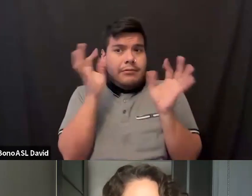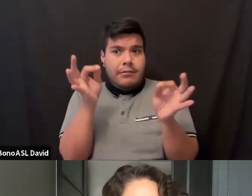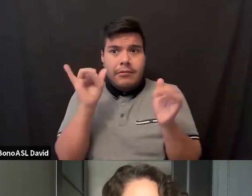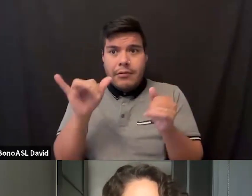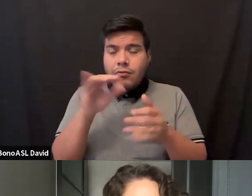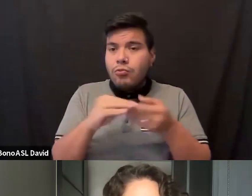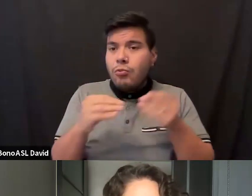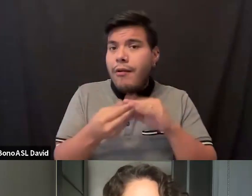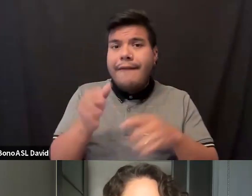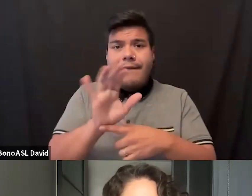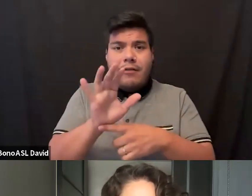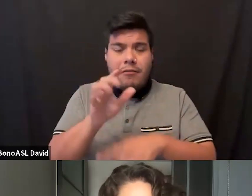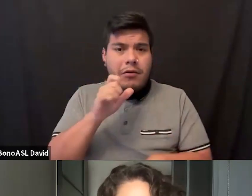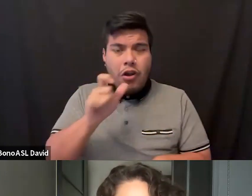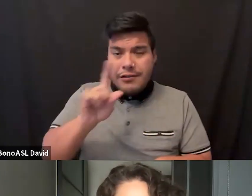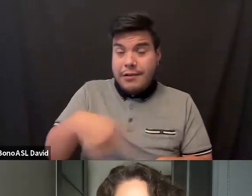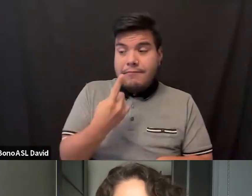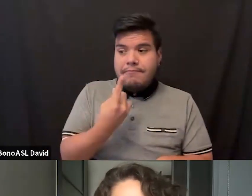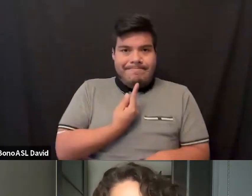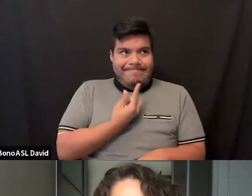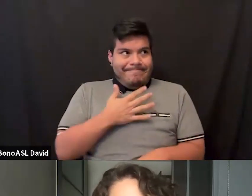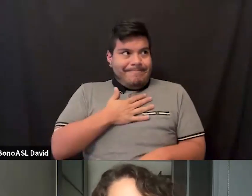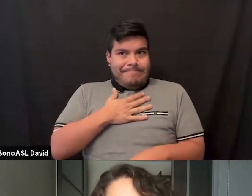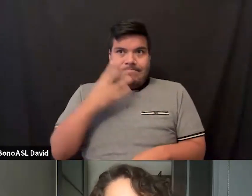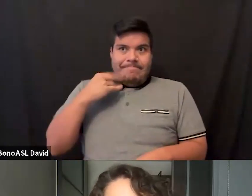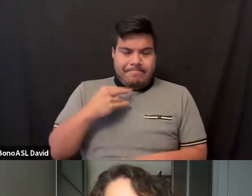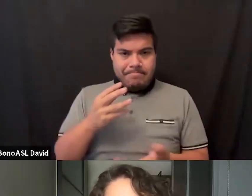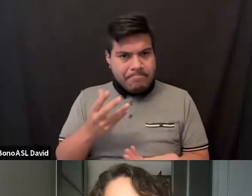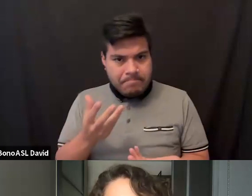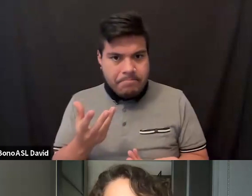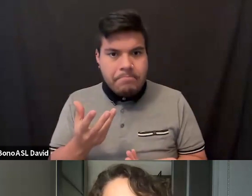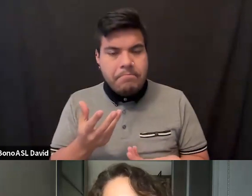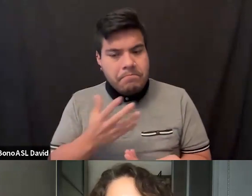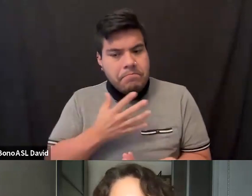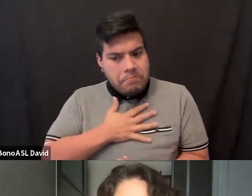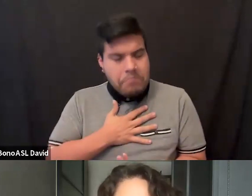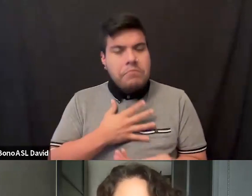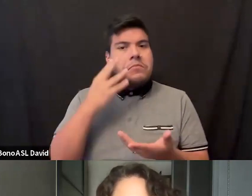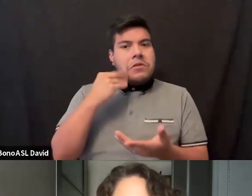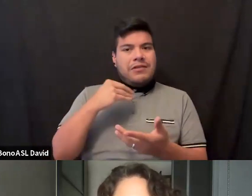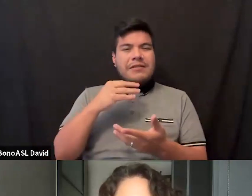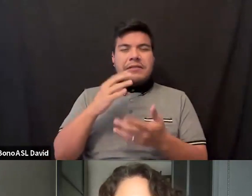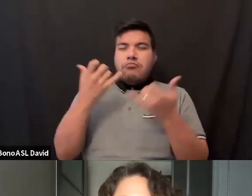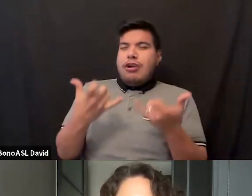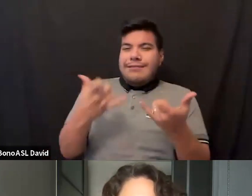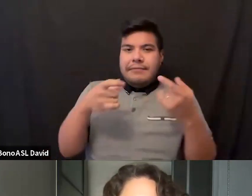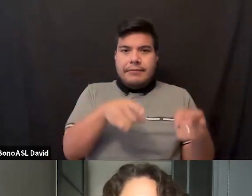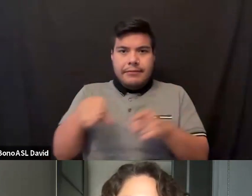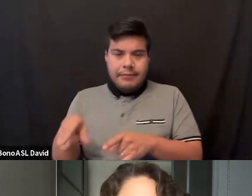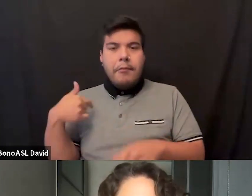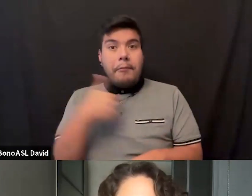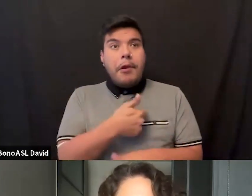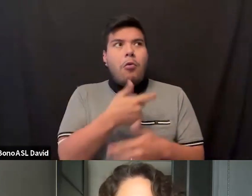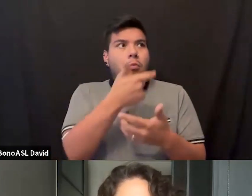film shouldn't be just my story, you know, like as you know, like my story is in the present tense. You know, we are watching what